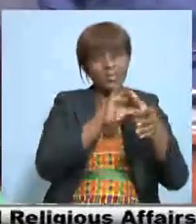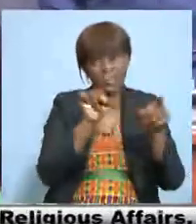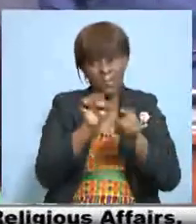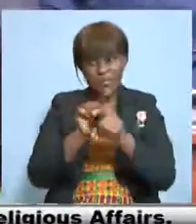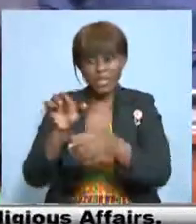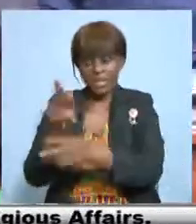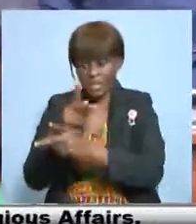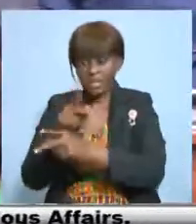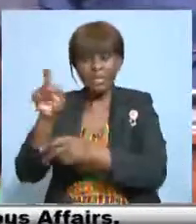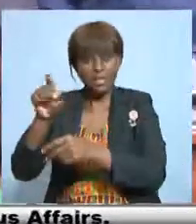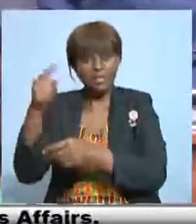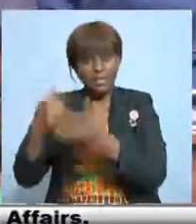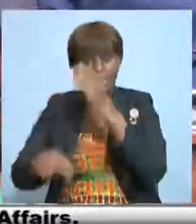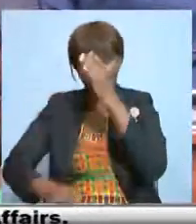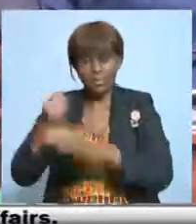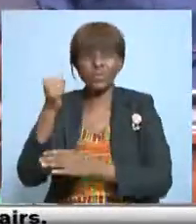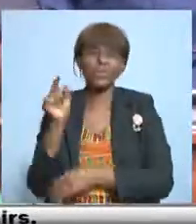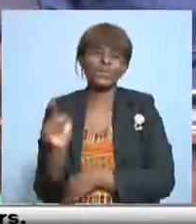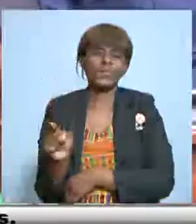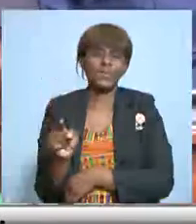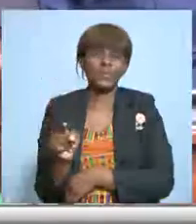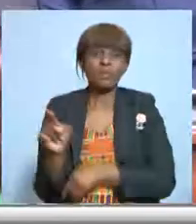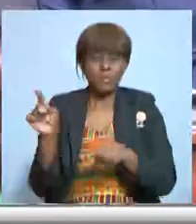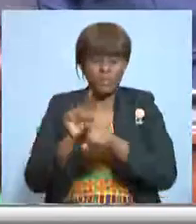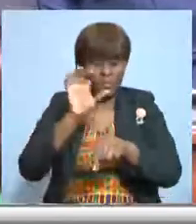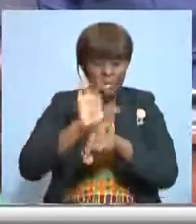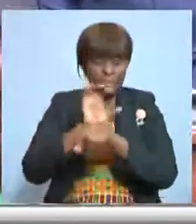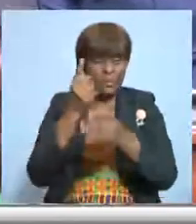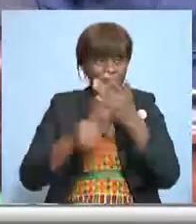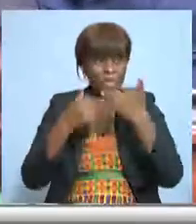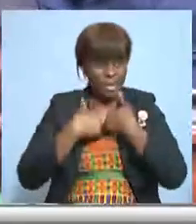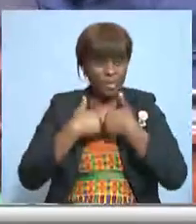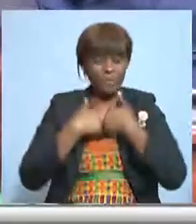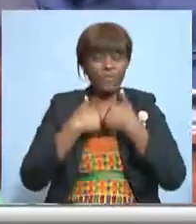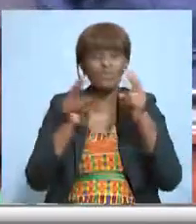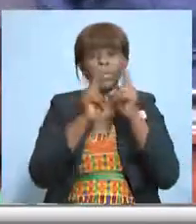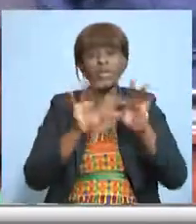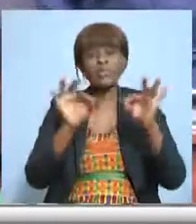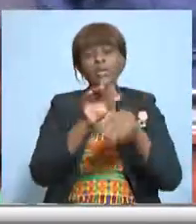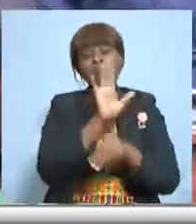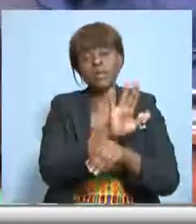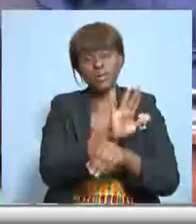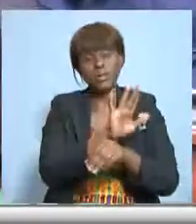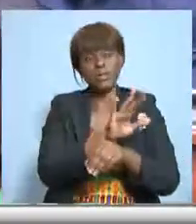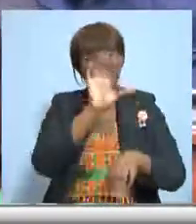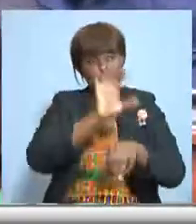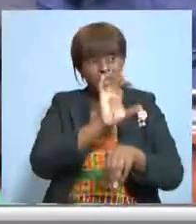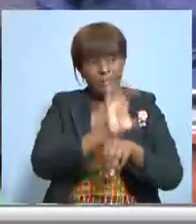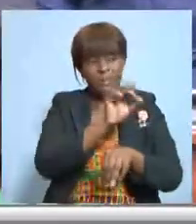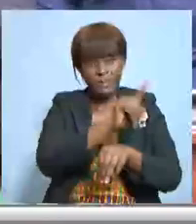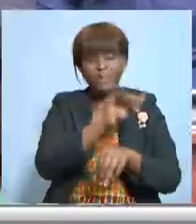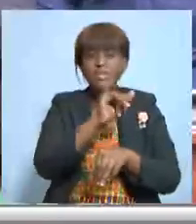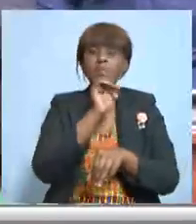taking care of the needs of the soul. The church has been prominent, Madam Speaker, the church has